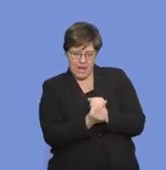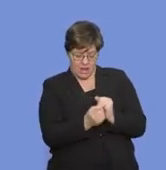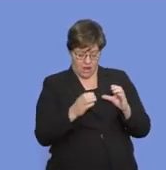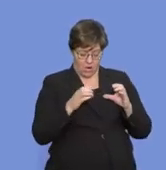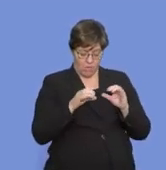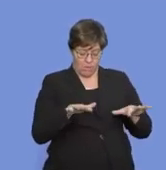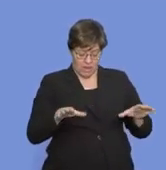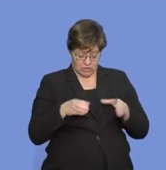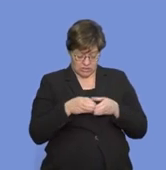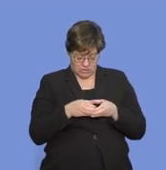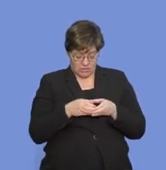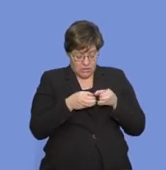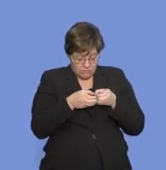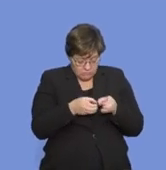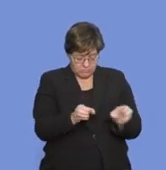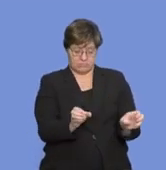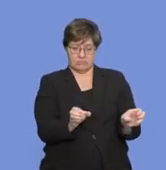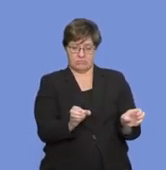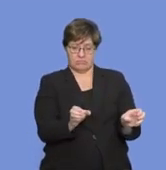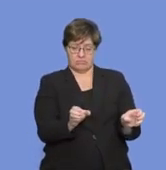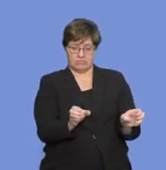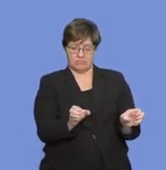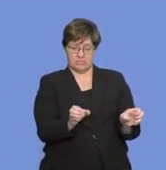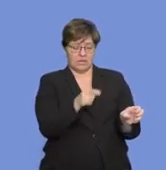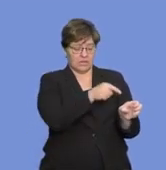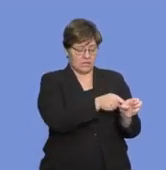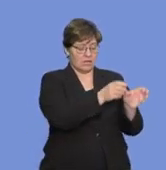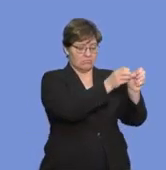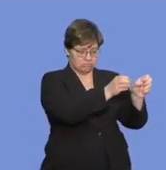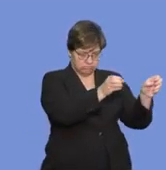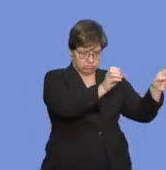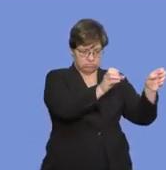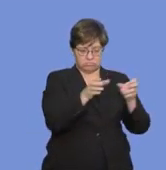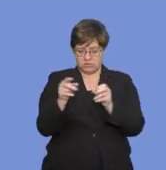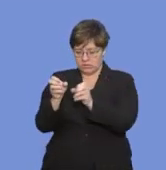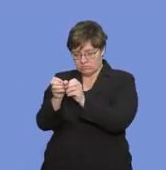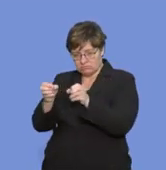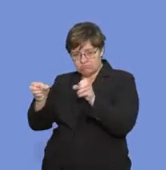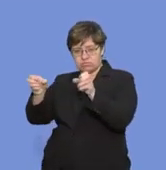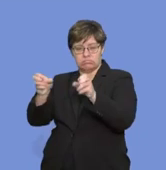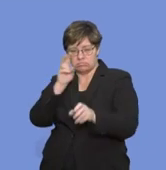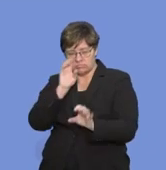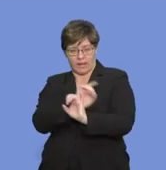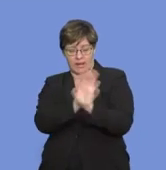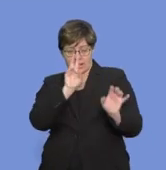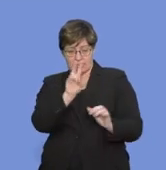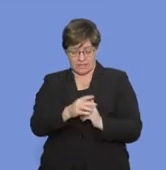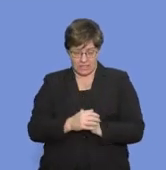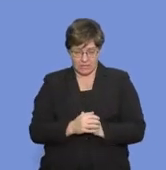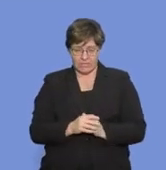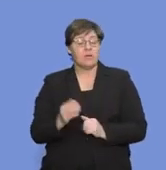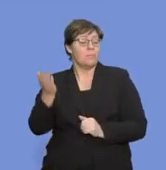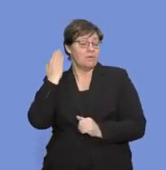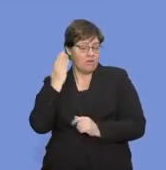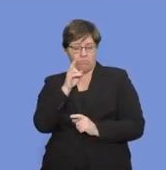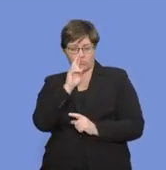occurred and where species split into two. Now, in the previous section, we had a look at